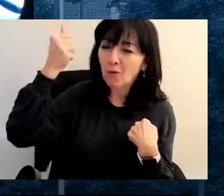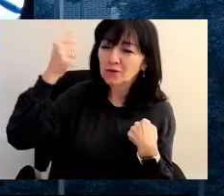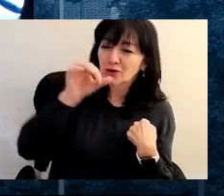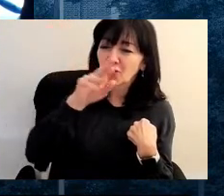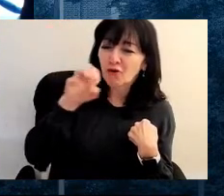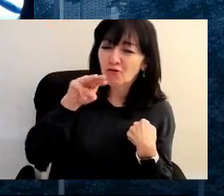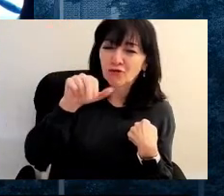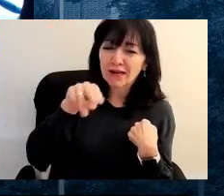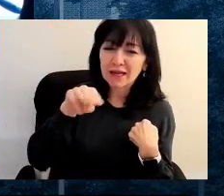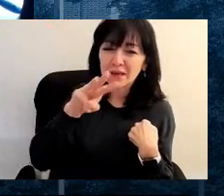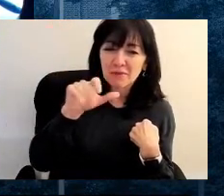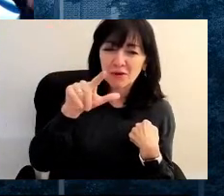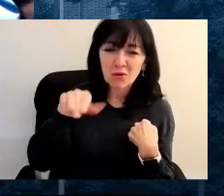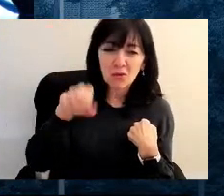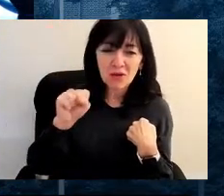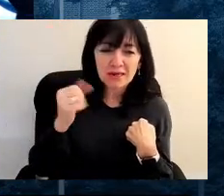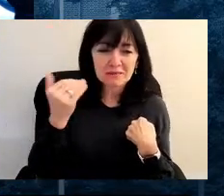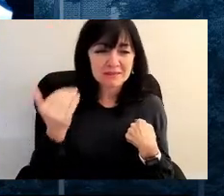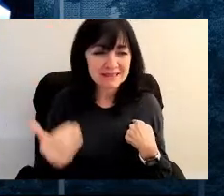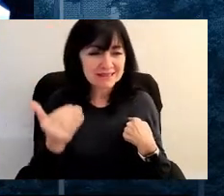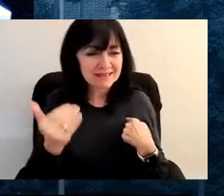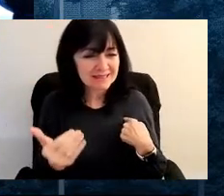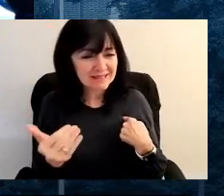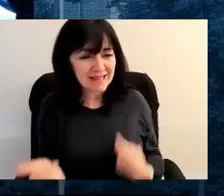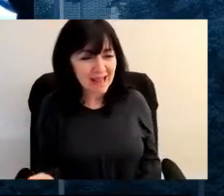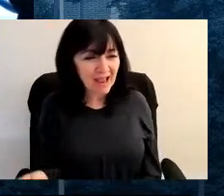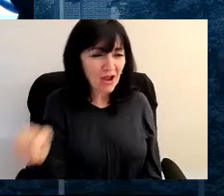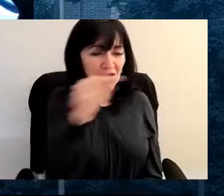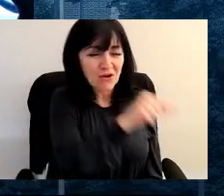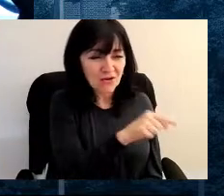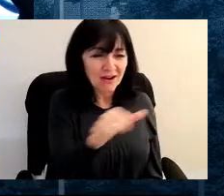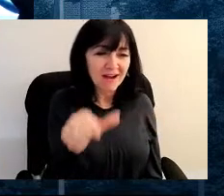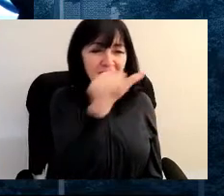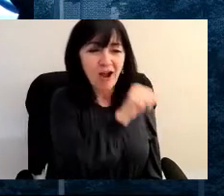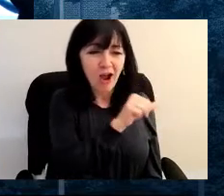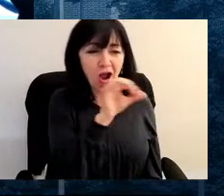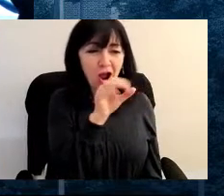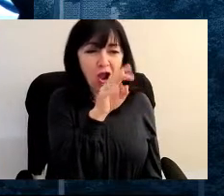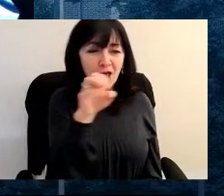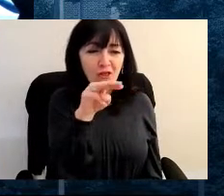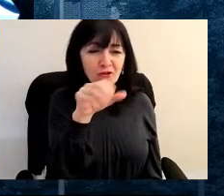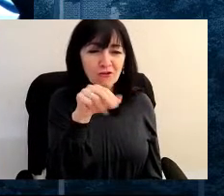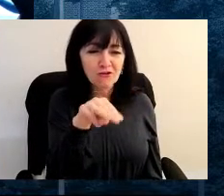of this Freeman Williams, who is the principal here at Stokes